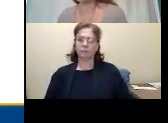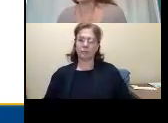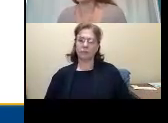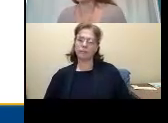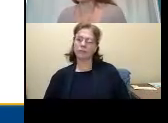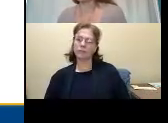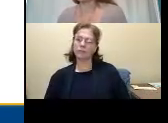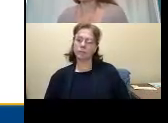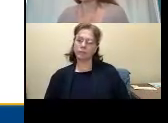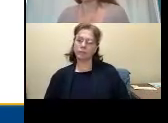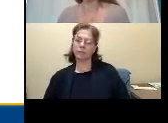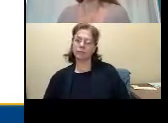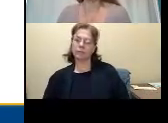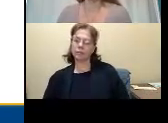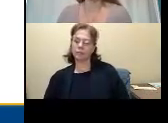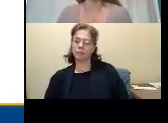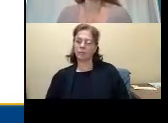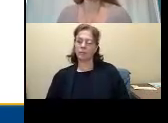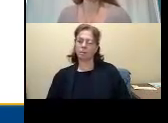Okay.